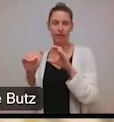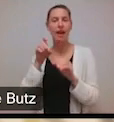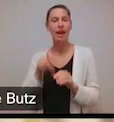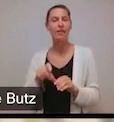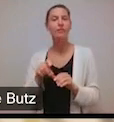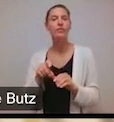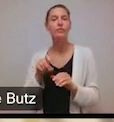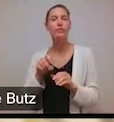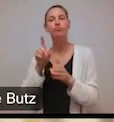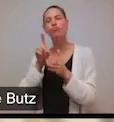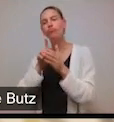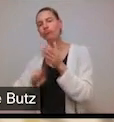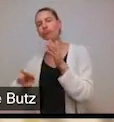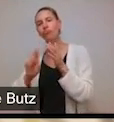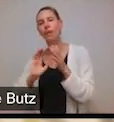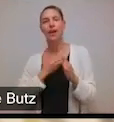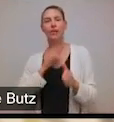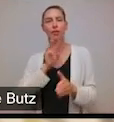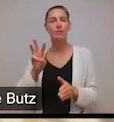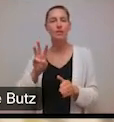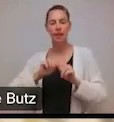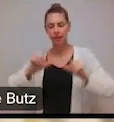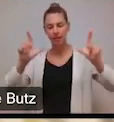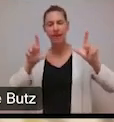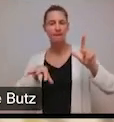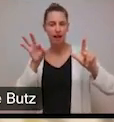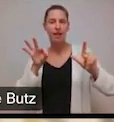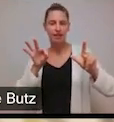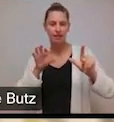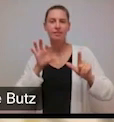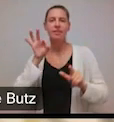find the tip sheet there along with the recording.